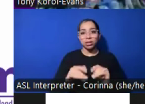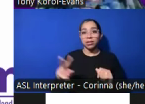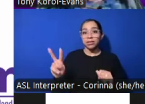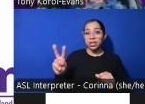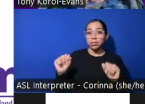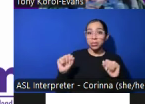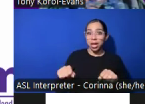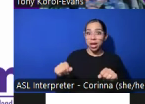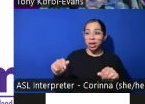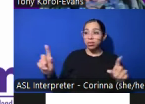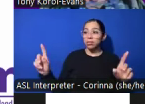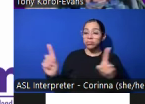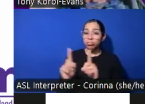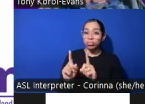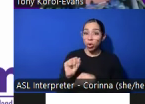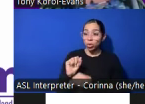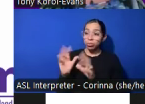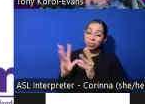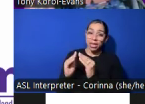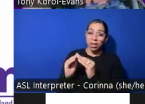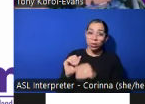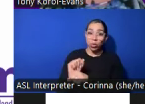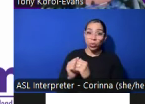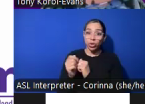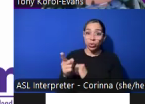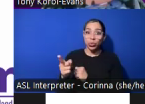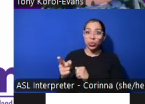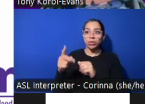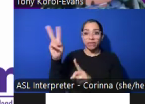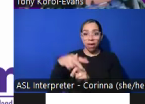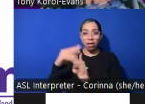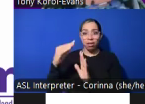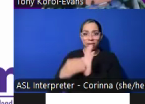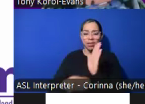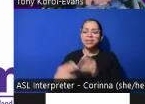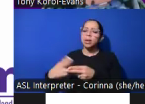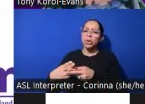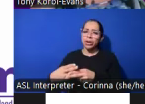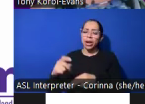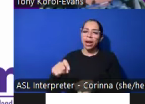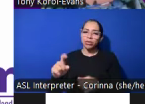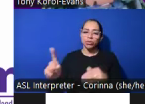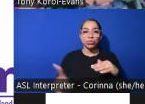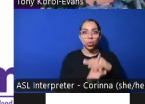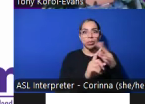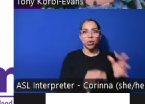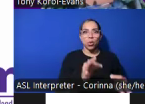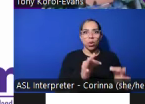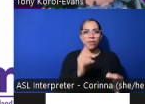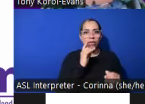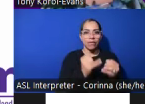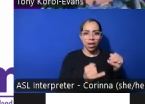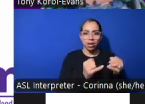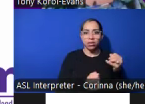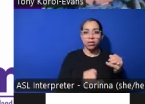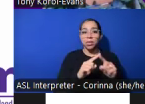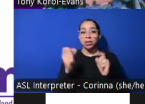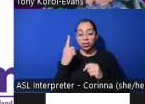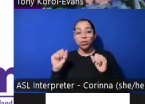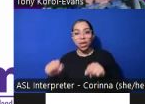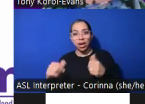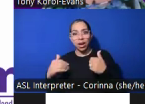working with you. And that's a temporary order. They will have to go to court to get the final protective order, but you can get that interim order right then